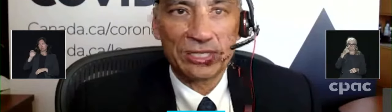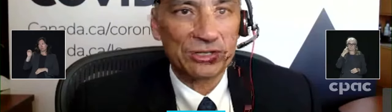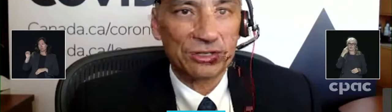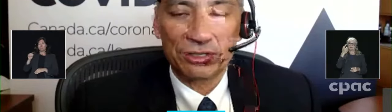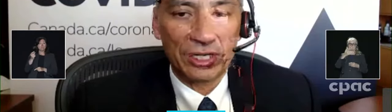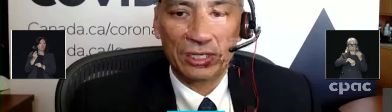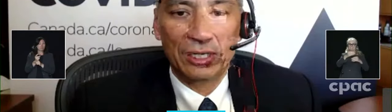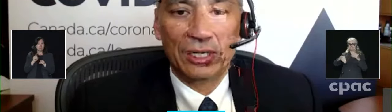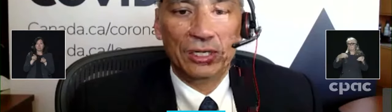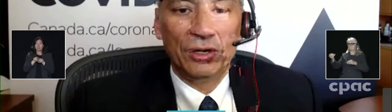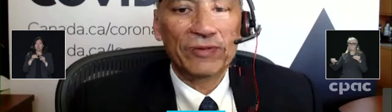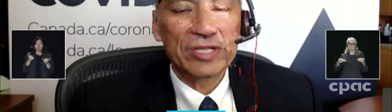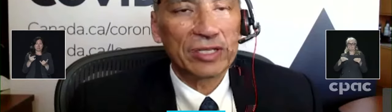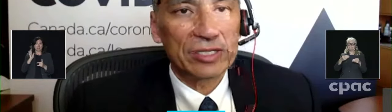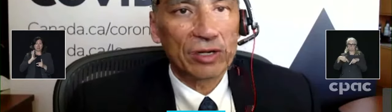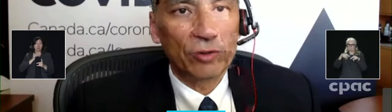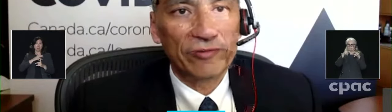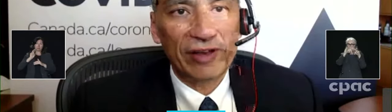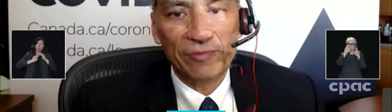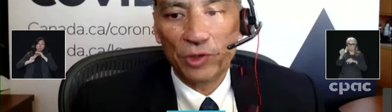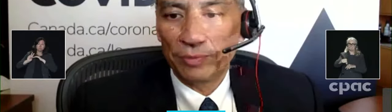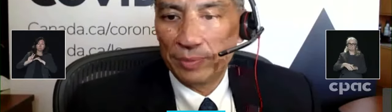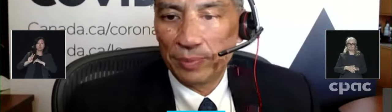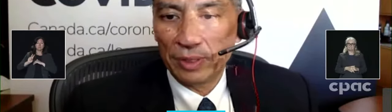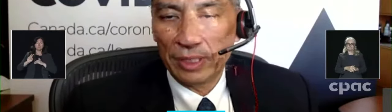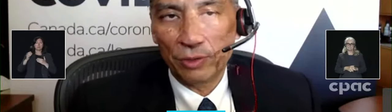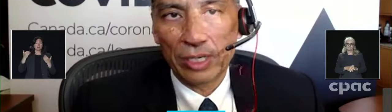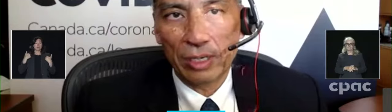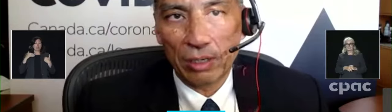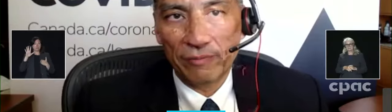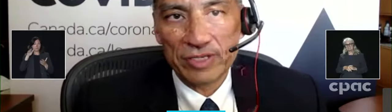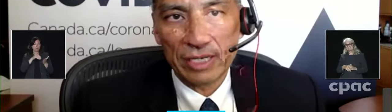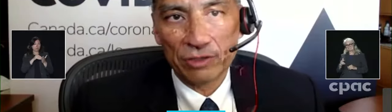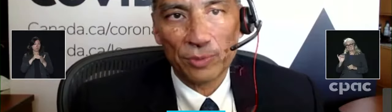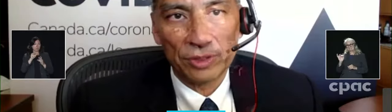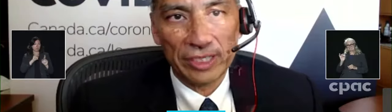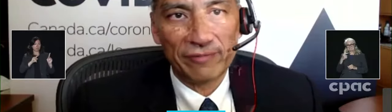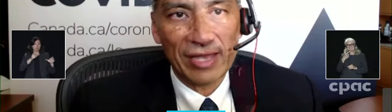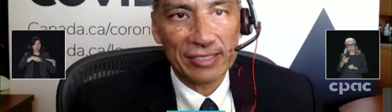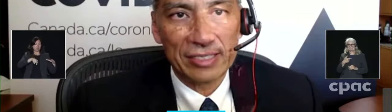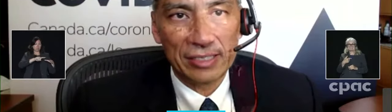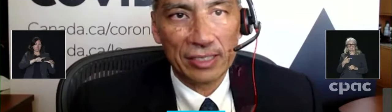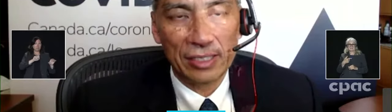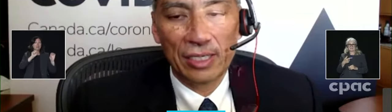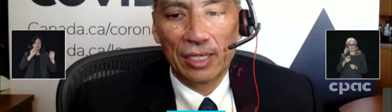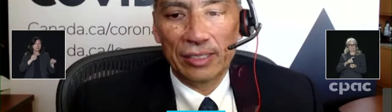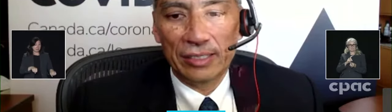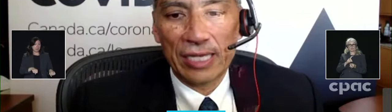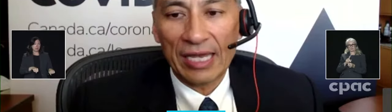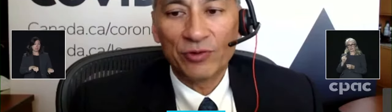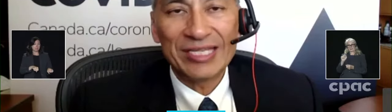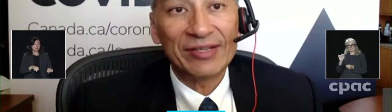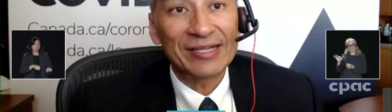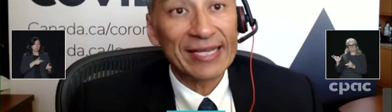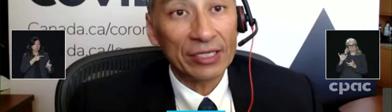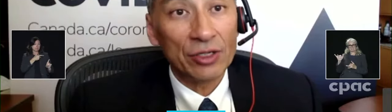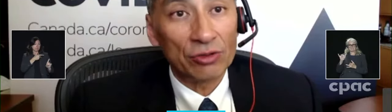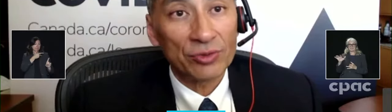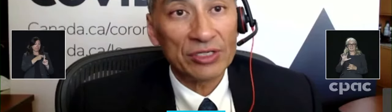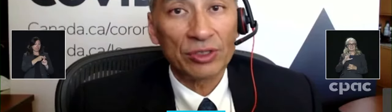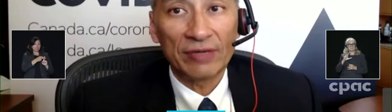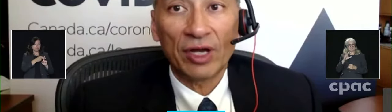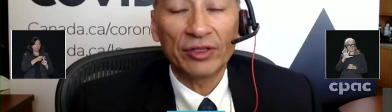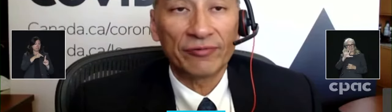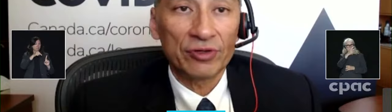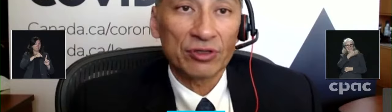our presentation today, obviously there's over 5 million people who are obviously eligible to get vaccine that haven't received their second